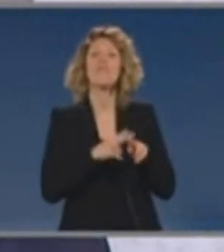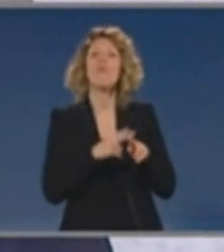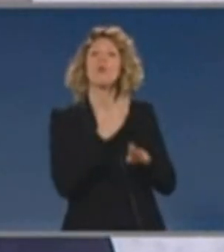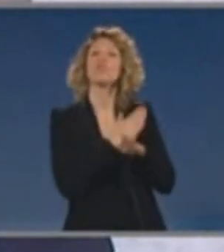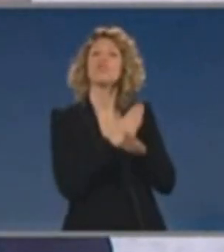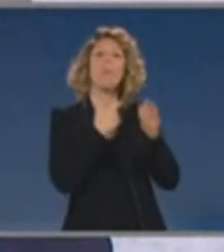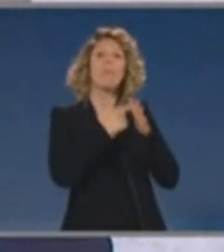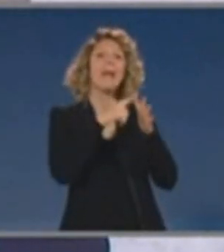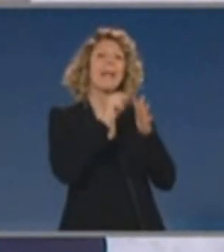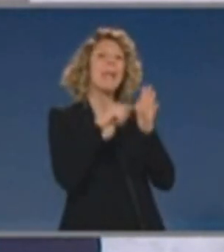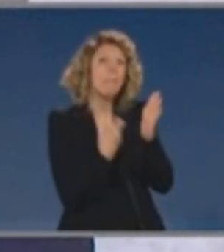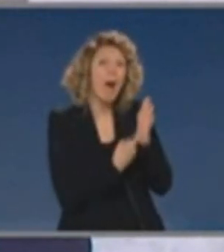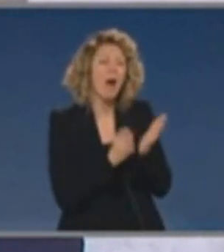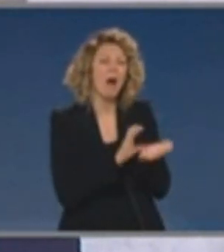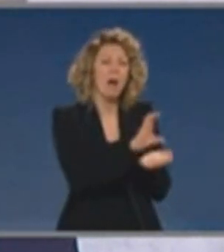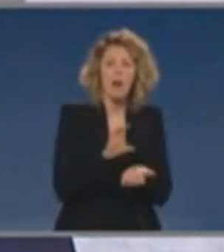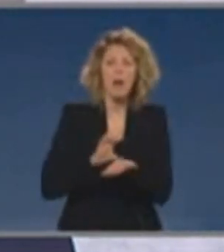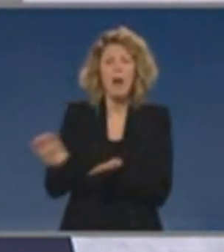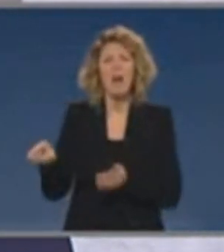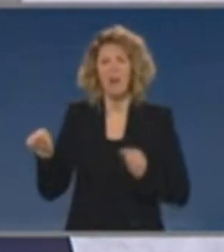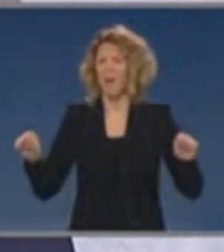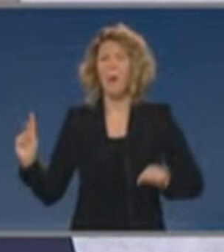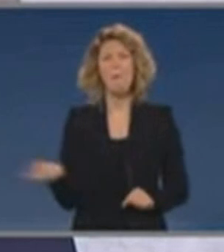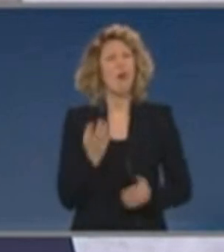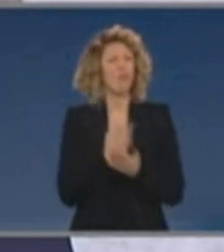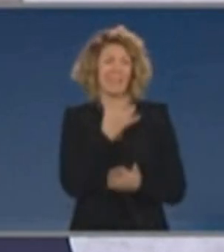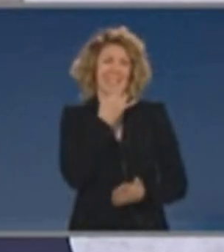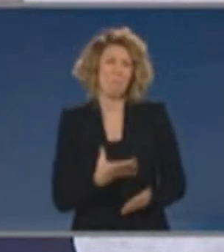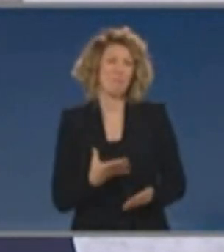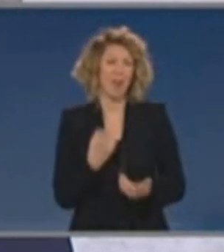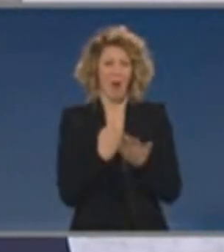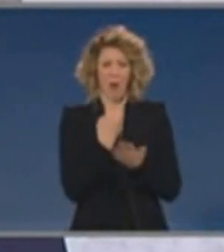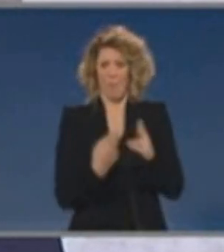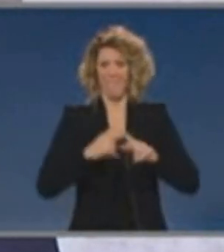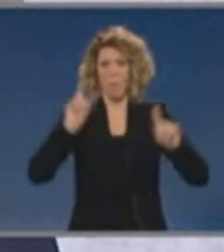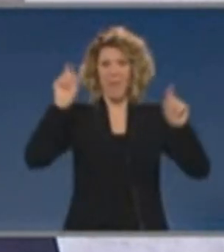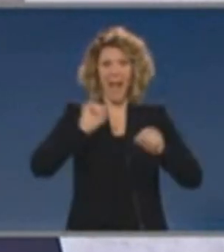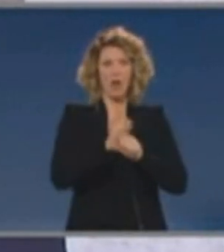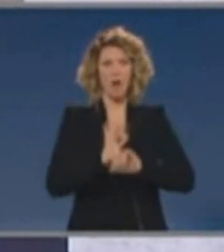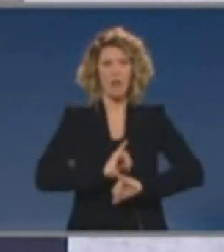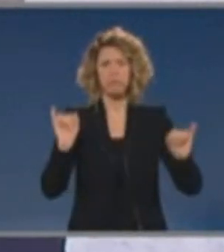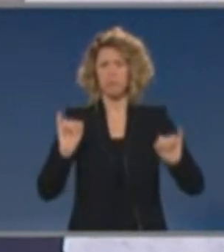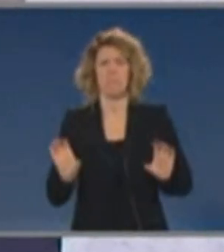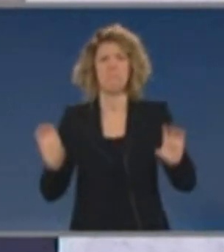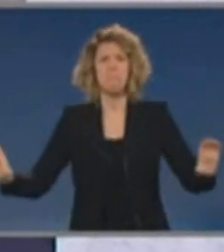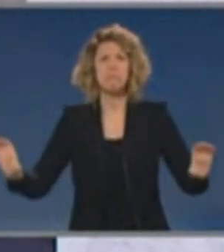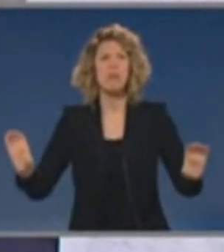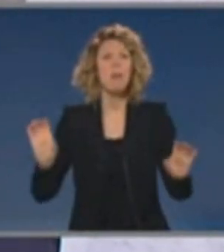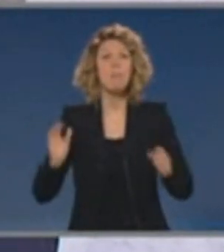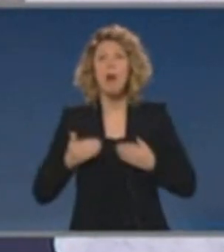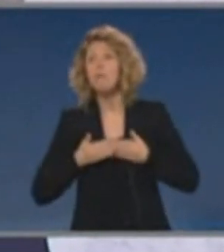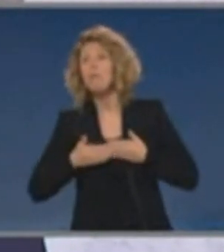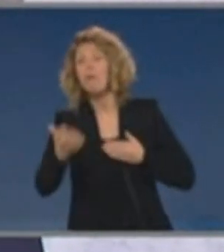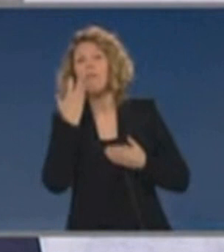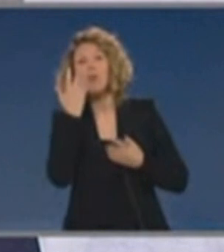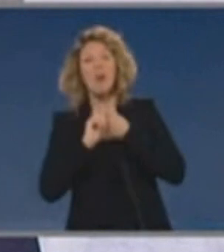facilities, I think, has been very important. But it was never a permanent measure. It was a measure designed for the times, and like all of our measures, we